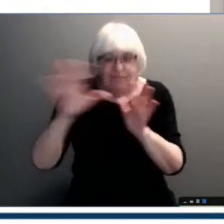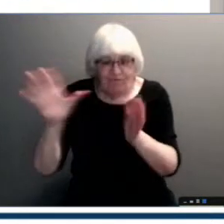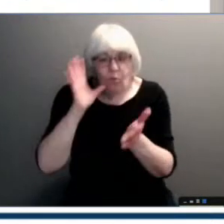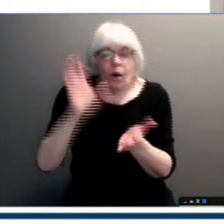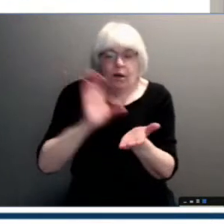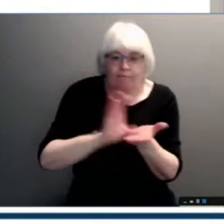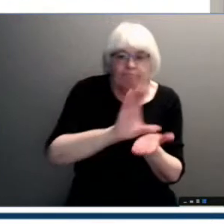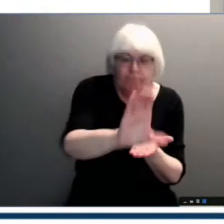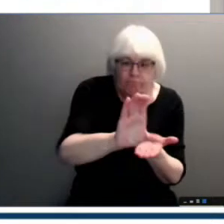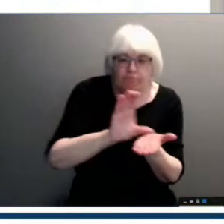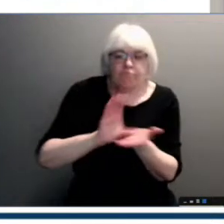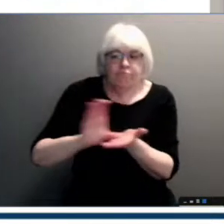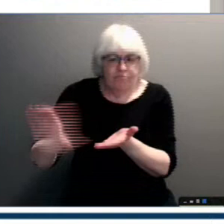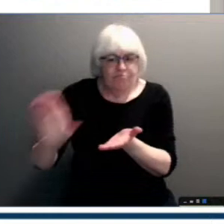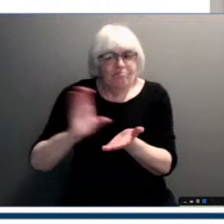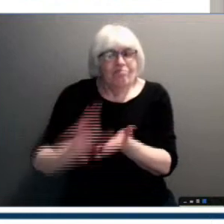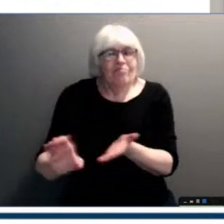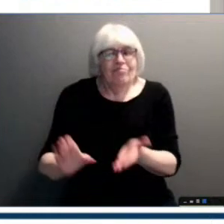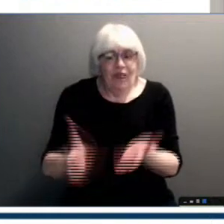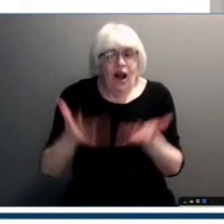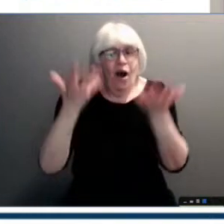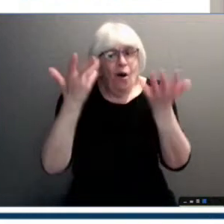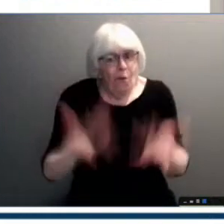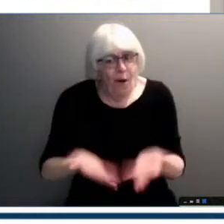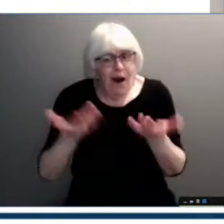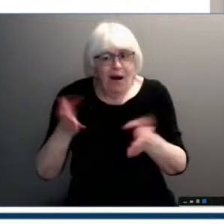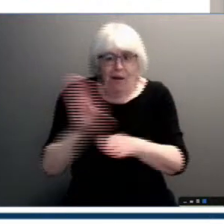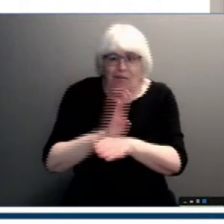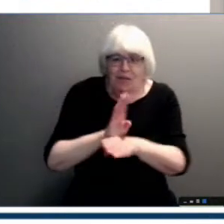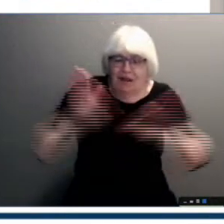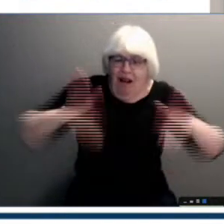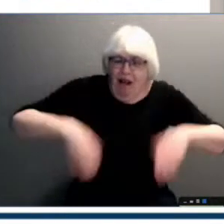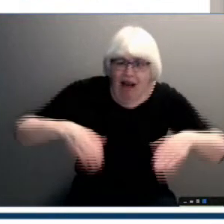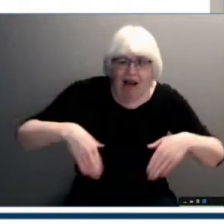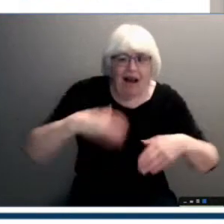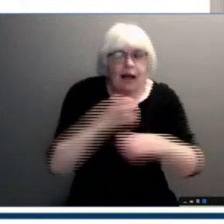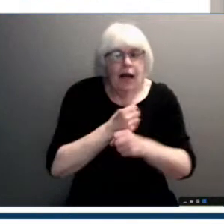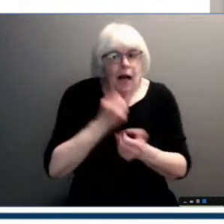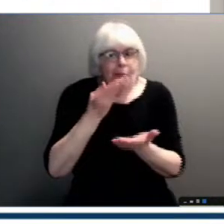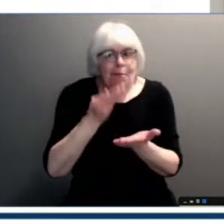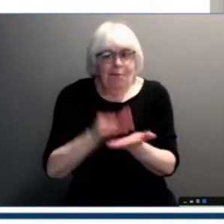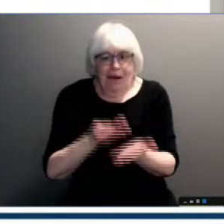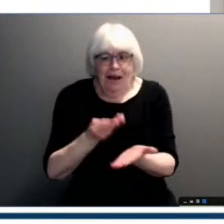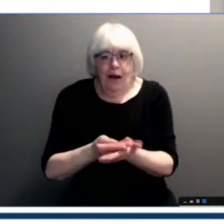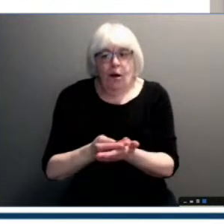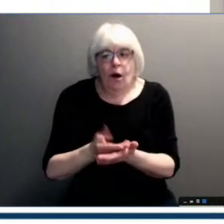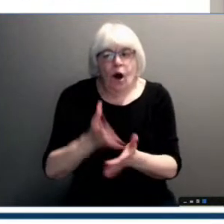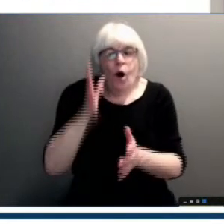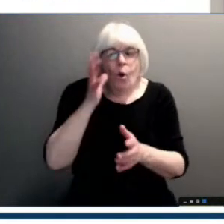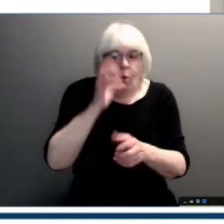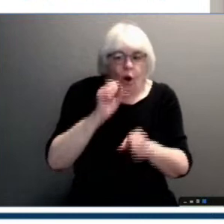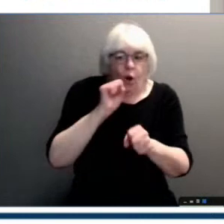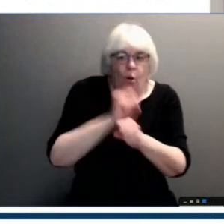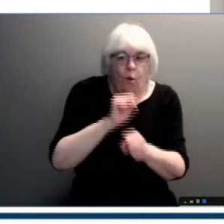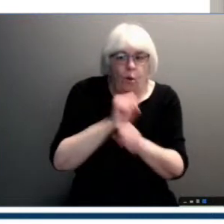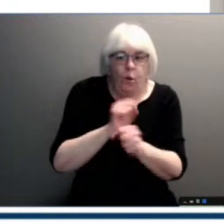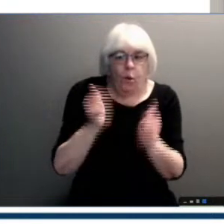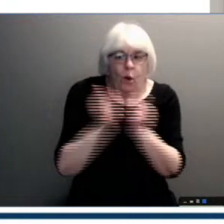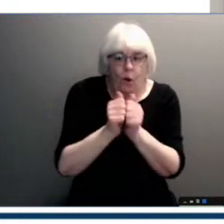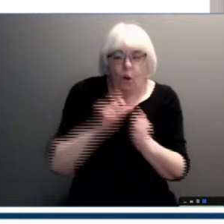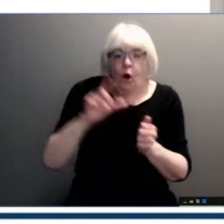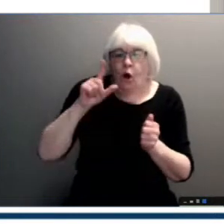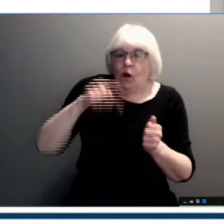and we're working both internally and with Dalhousie in the hopes of speeding things up this time around. The pandemic is not